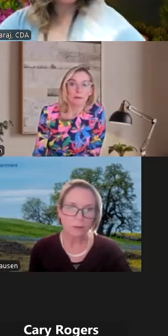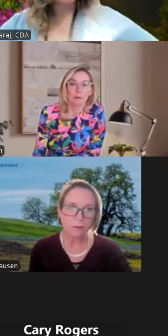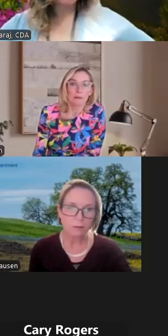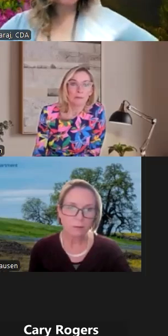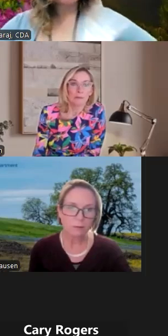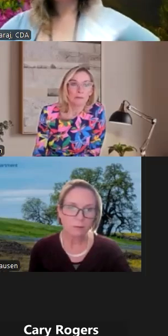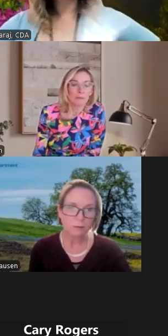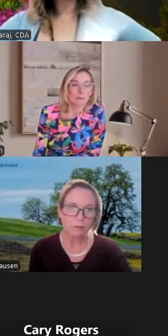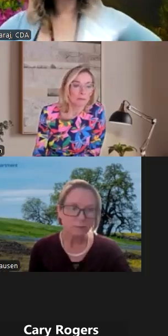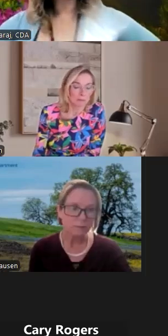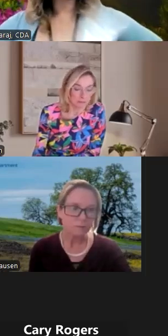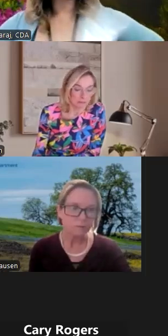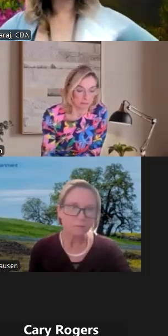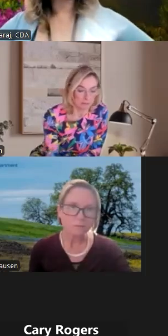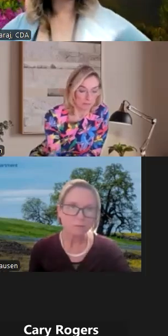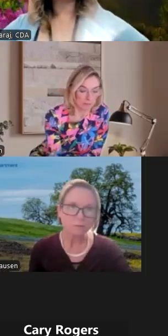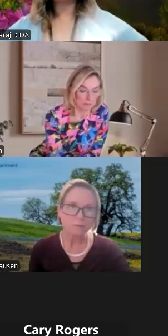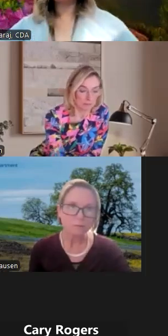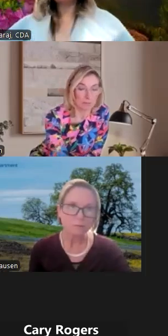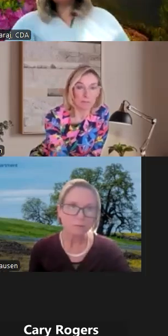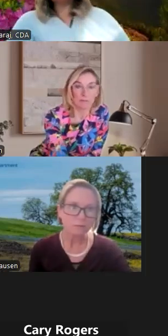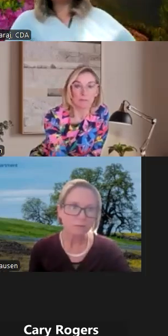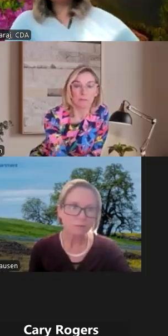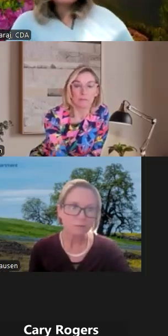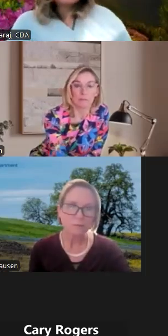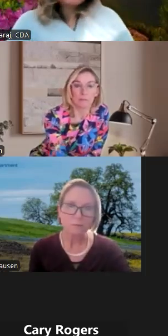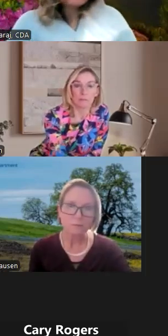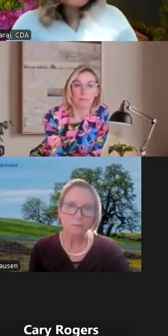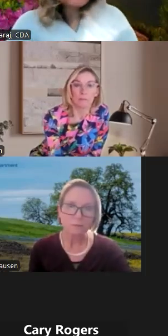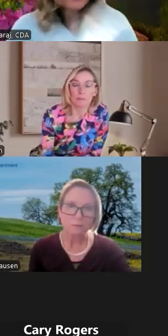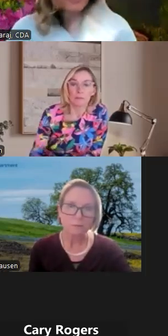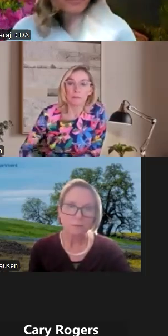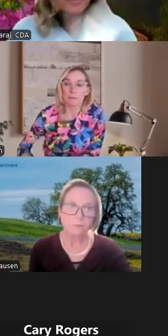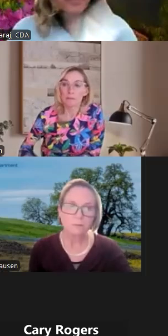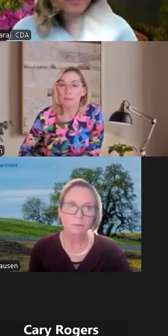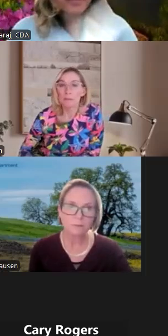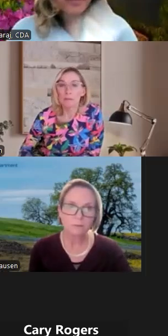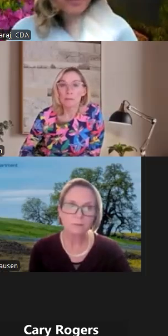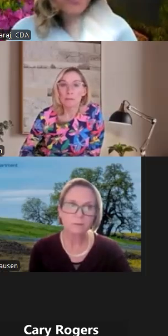So imagine just over 100 people divided among three